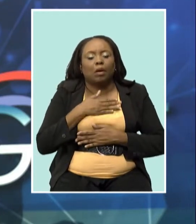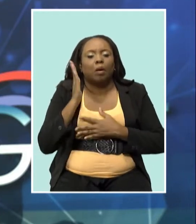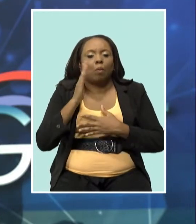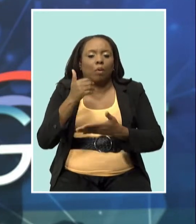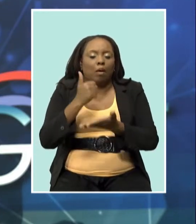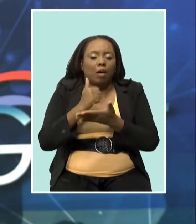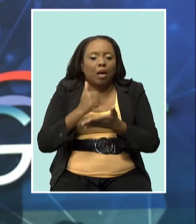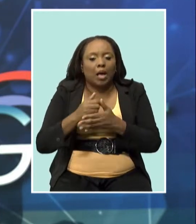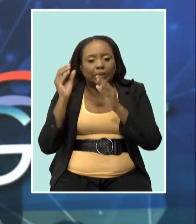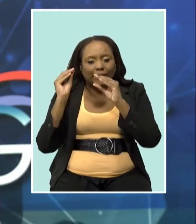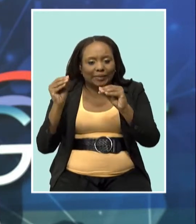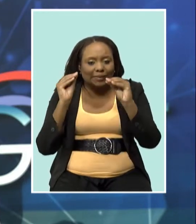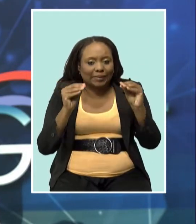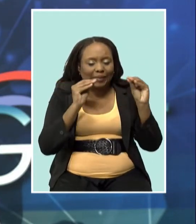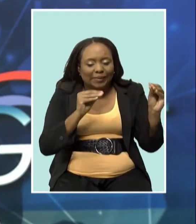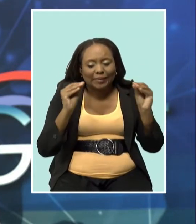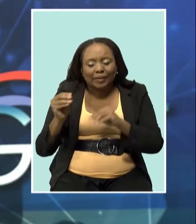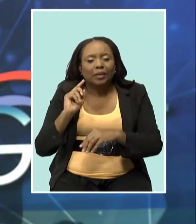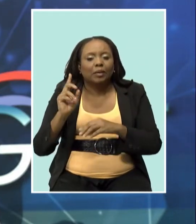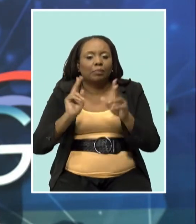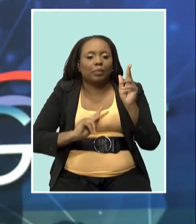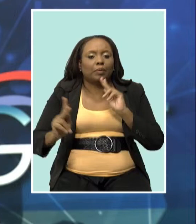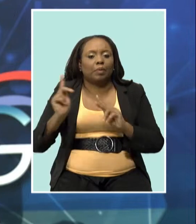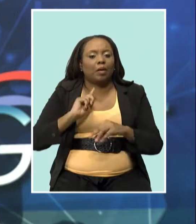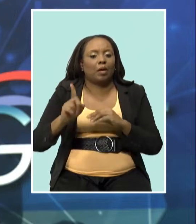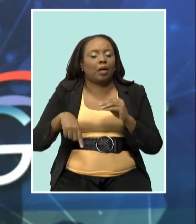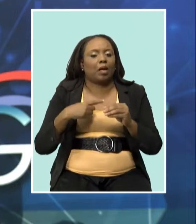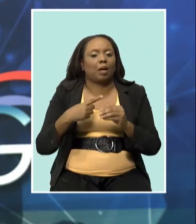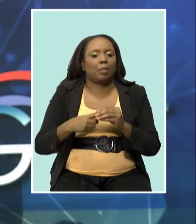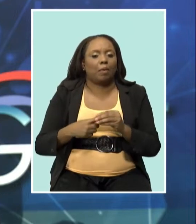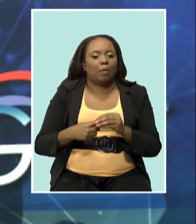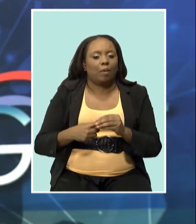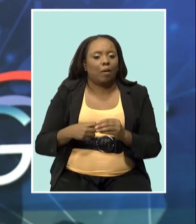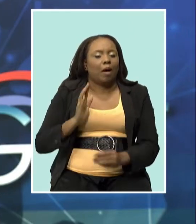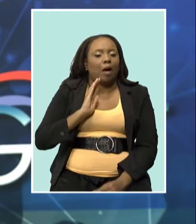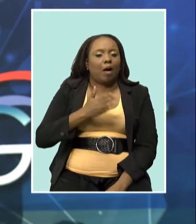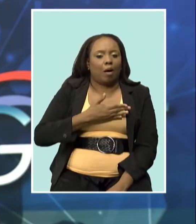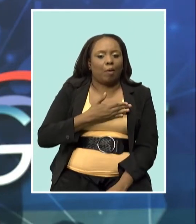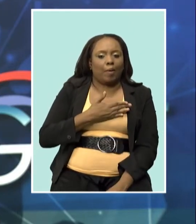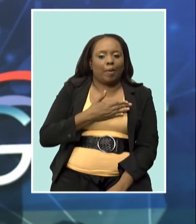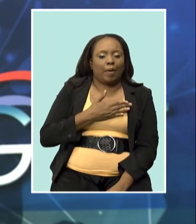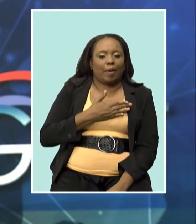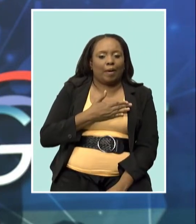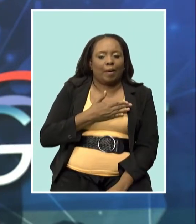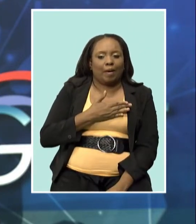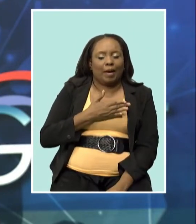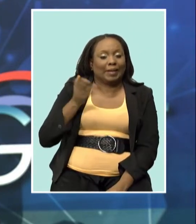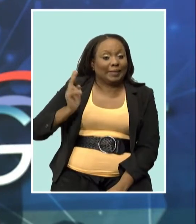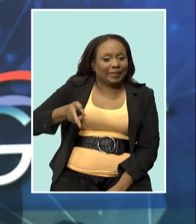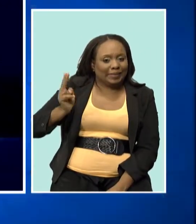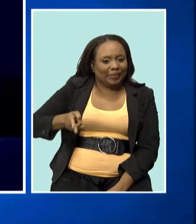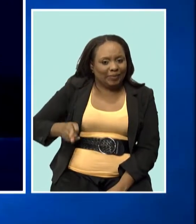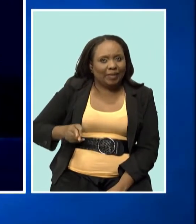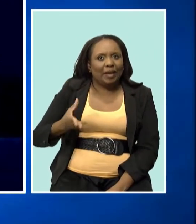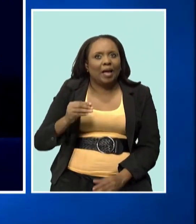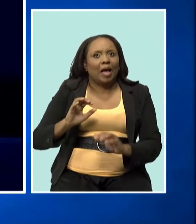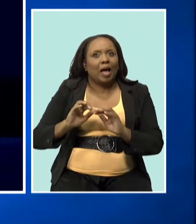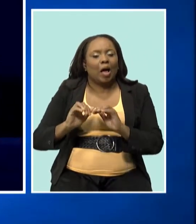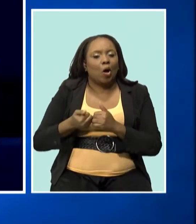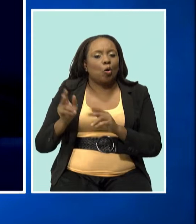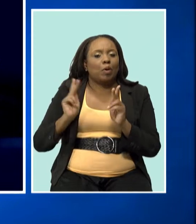tests were conducted for that period. These include 120 males and 175 females. According to